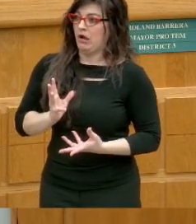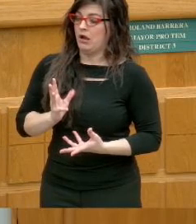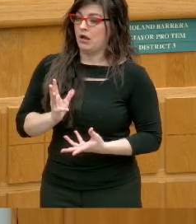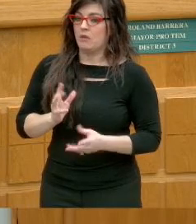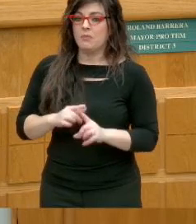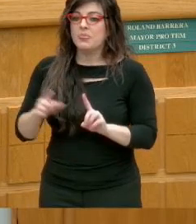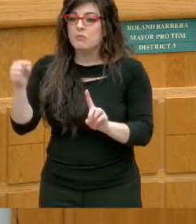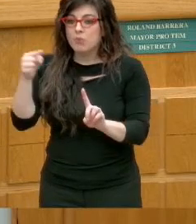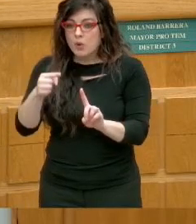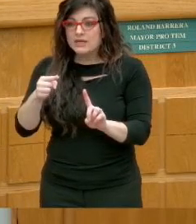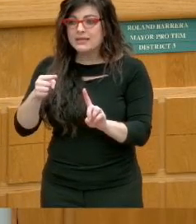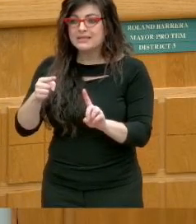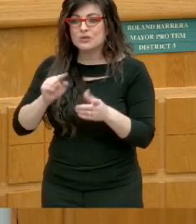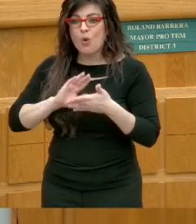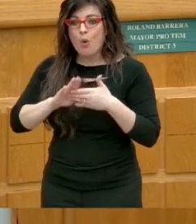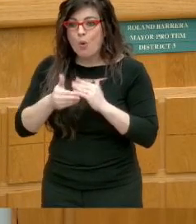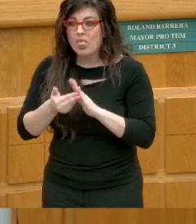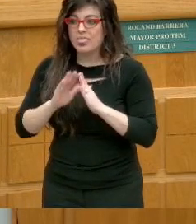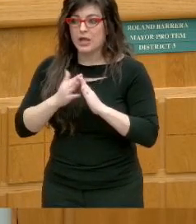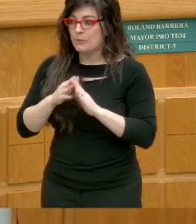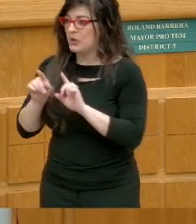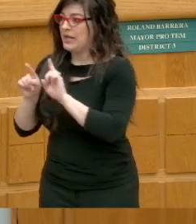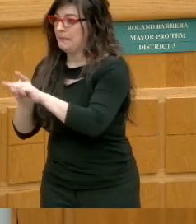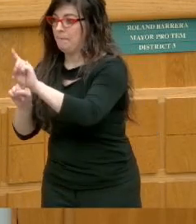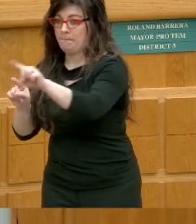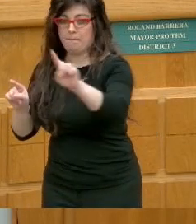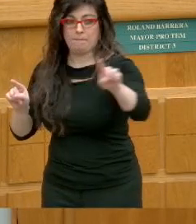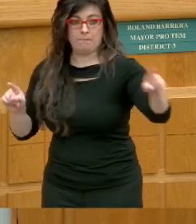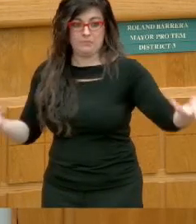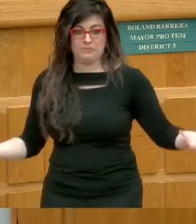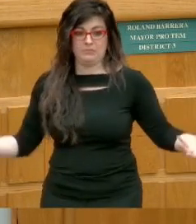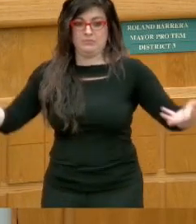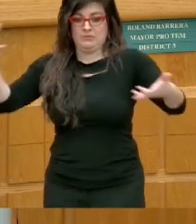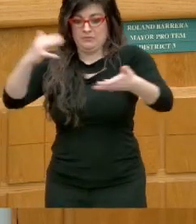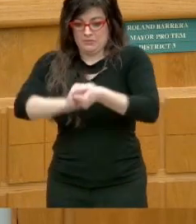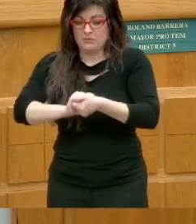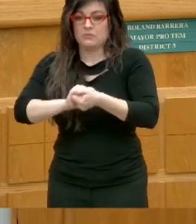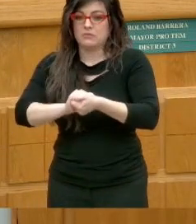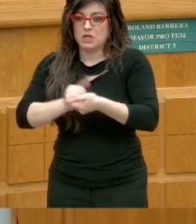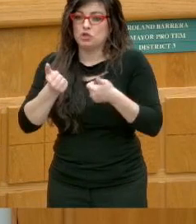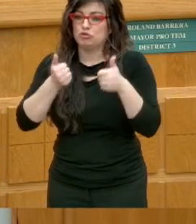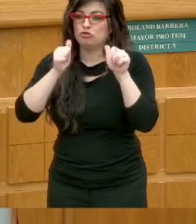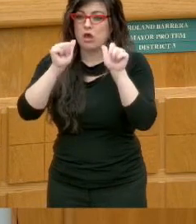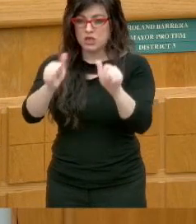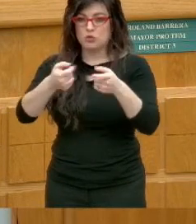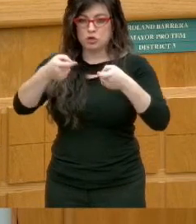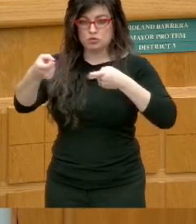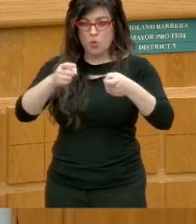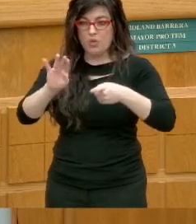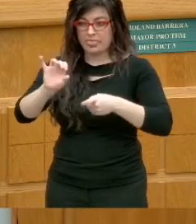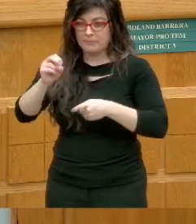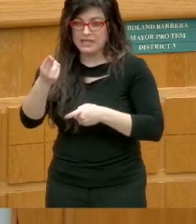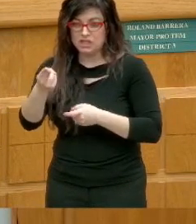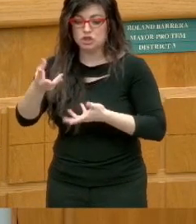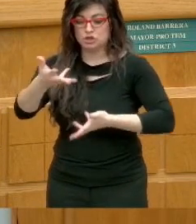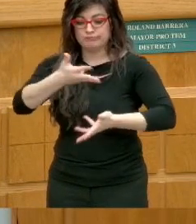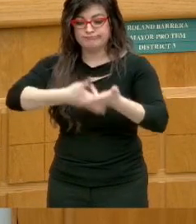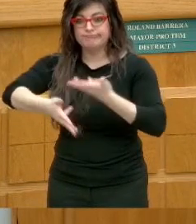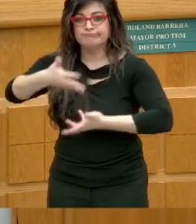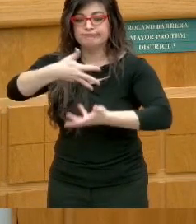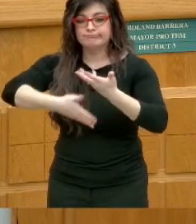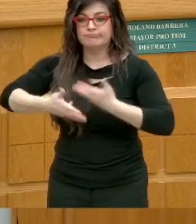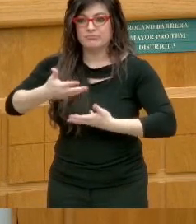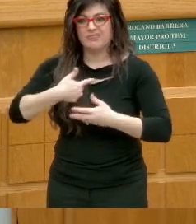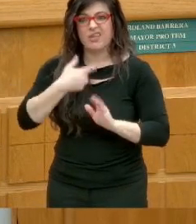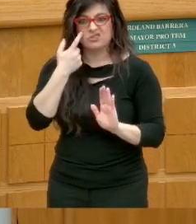a community. But when I recognize that the pictures were awful, that we need to do better, I think it's got to be